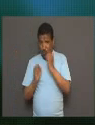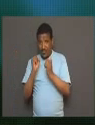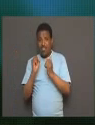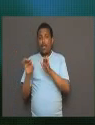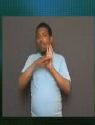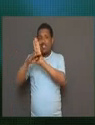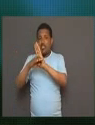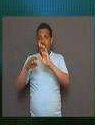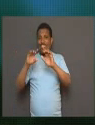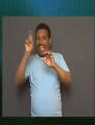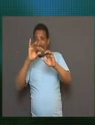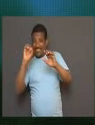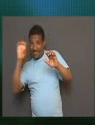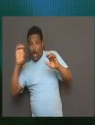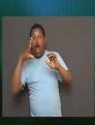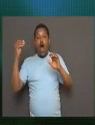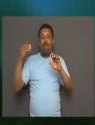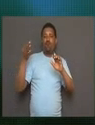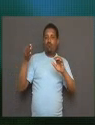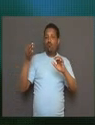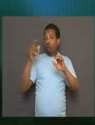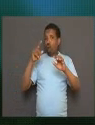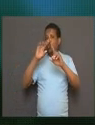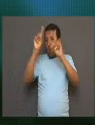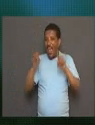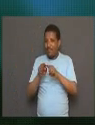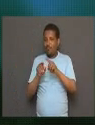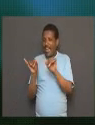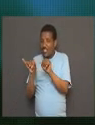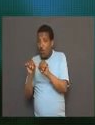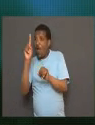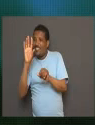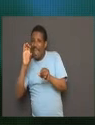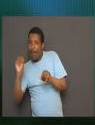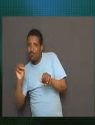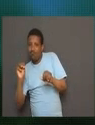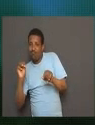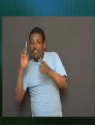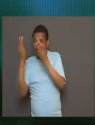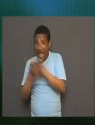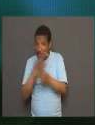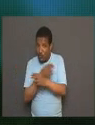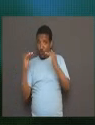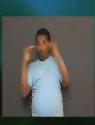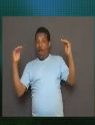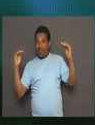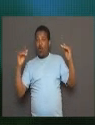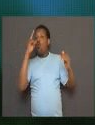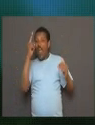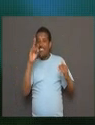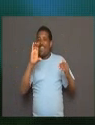square that measures 1 centimeter times 1 centimeter equals